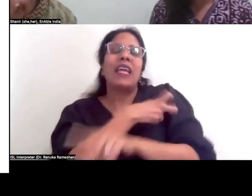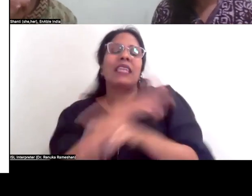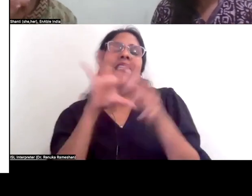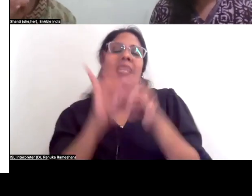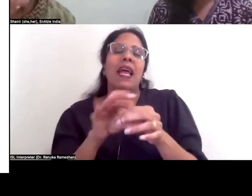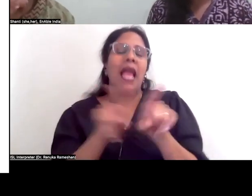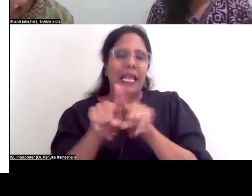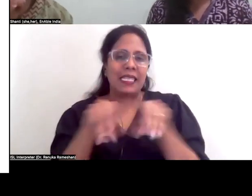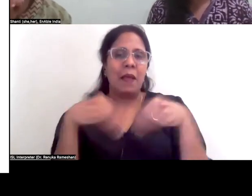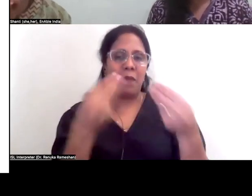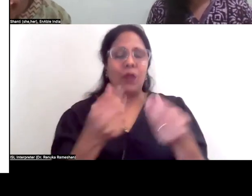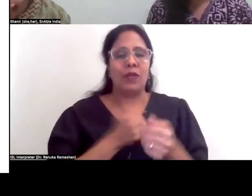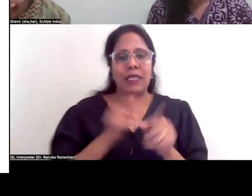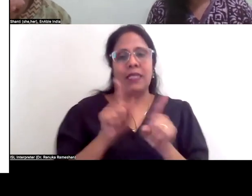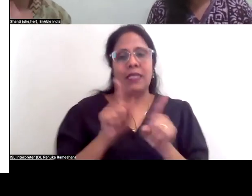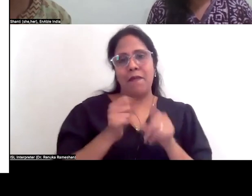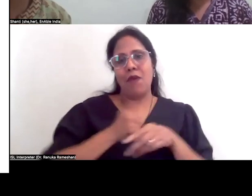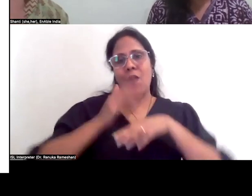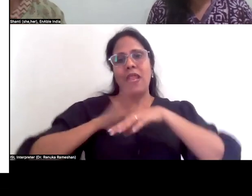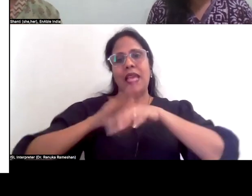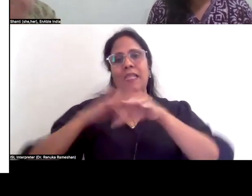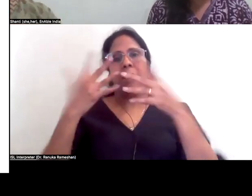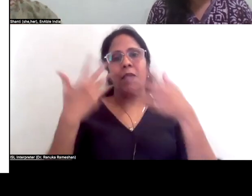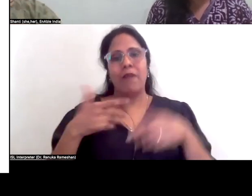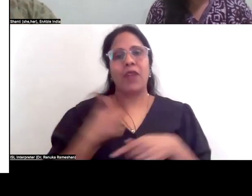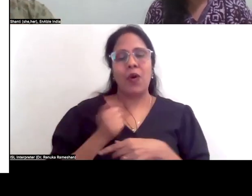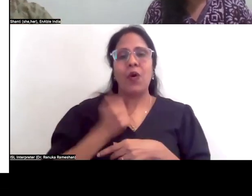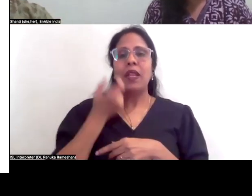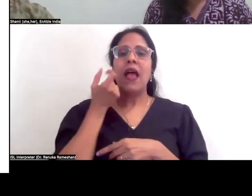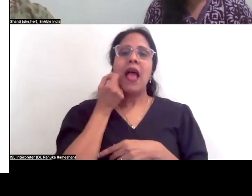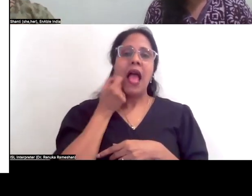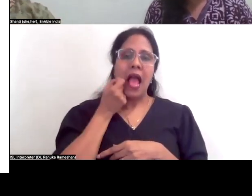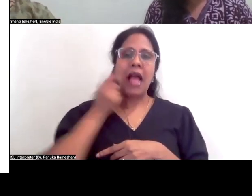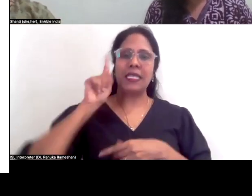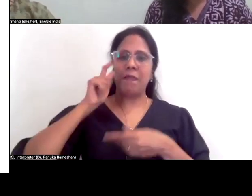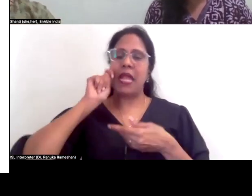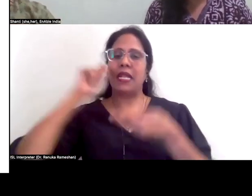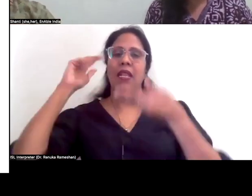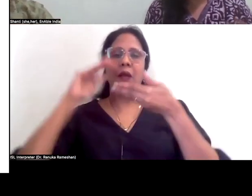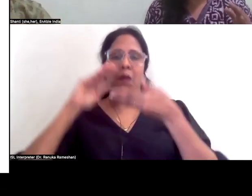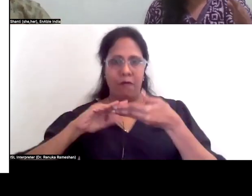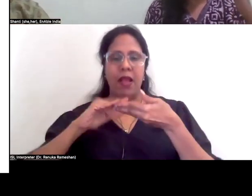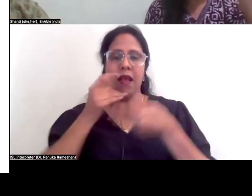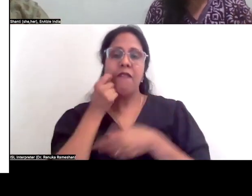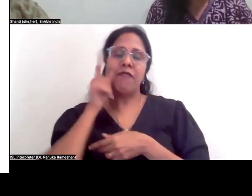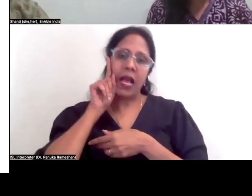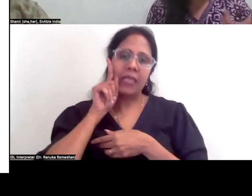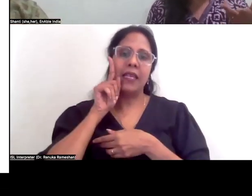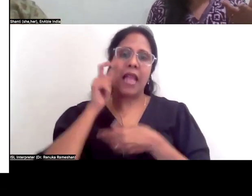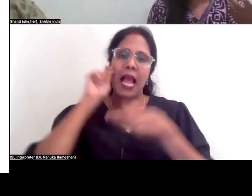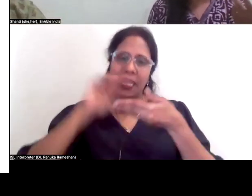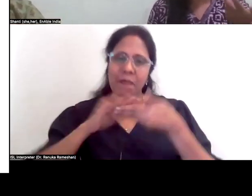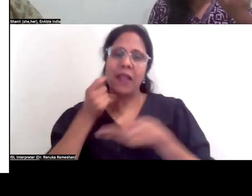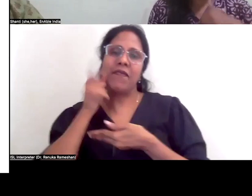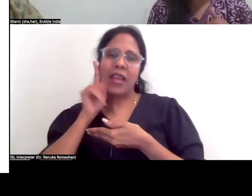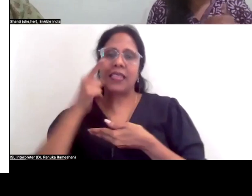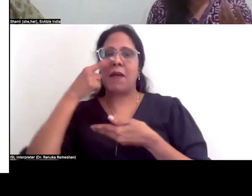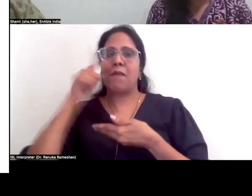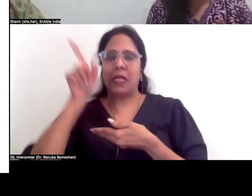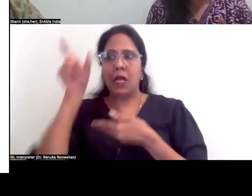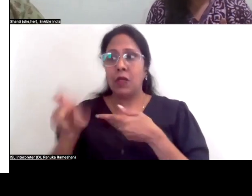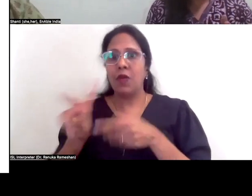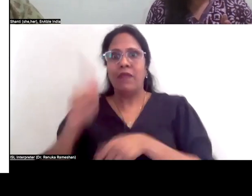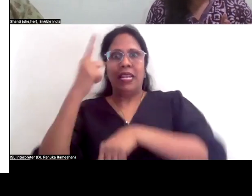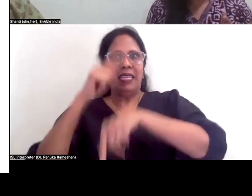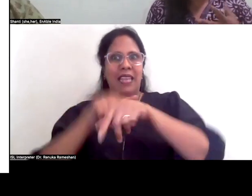times I had gone to my in-laws' place to stay over there. And this was like the first vaccine when they asked us to come